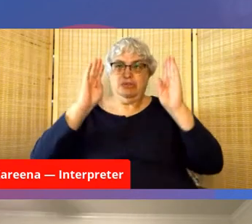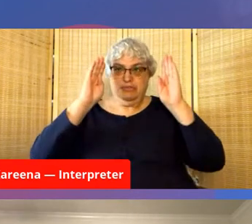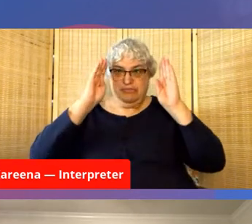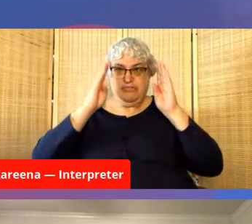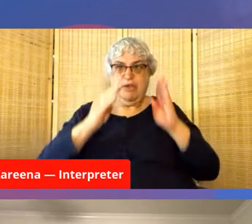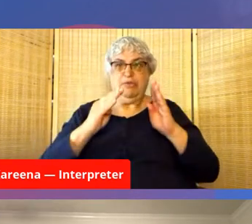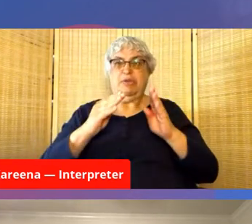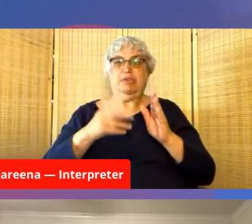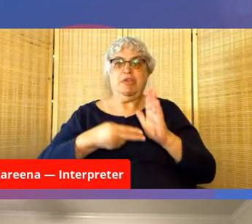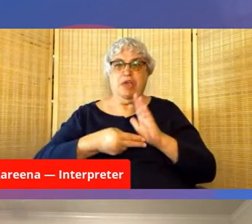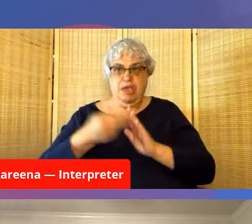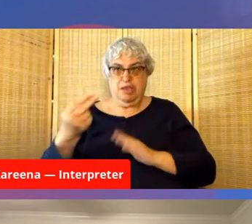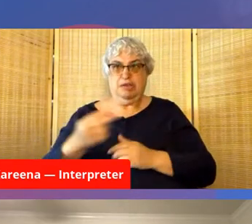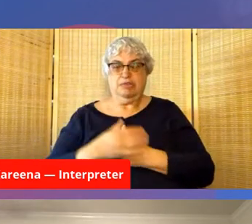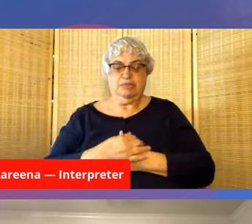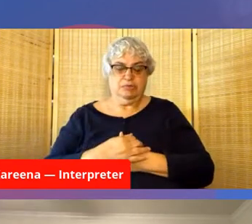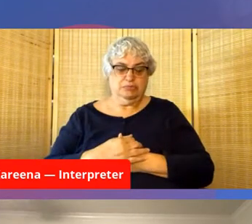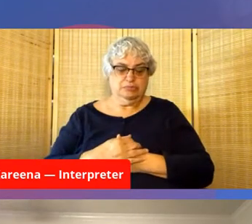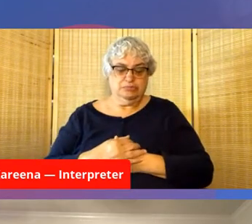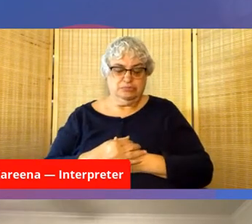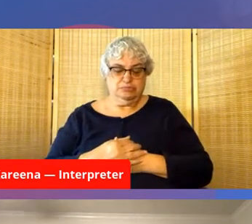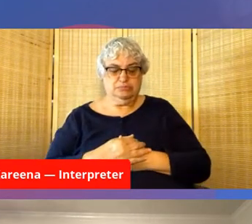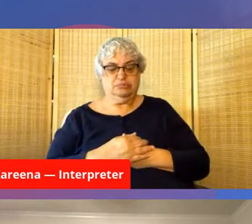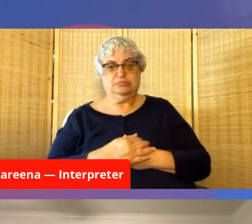earlier, one of the